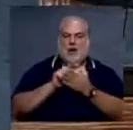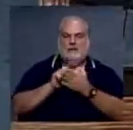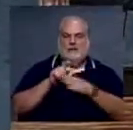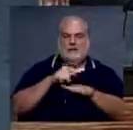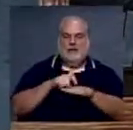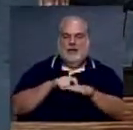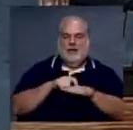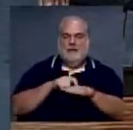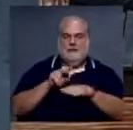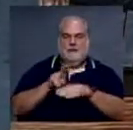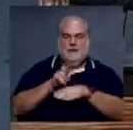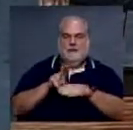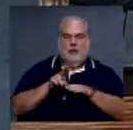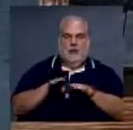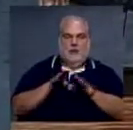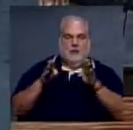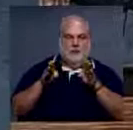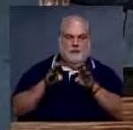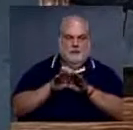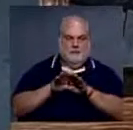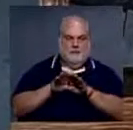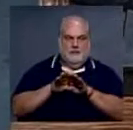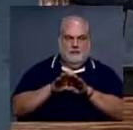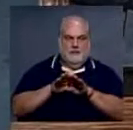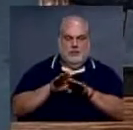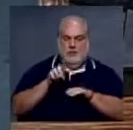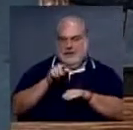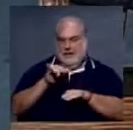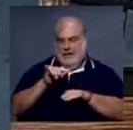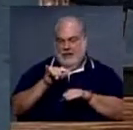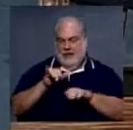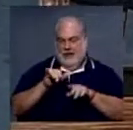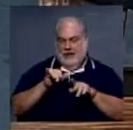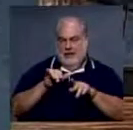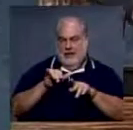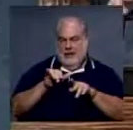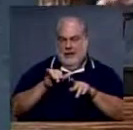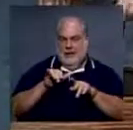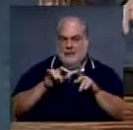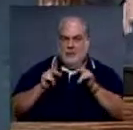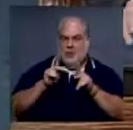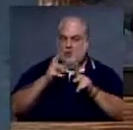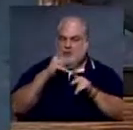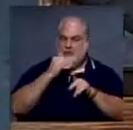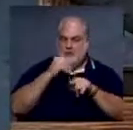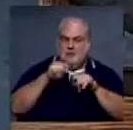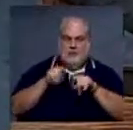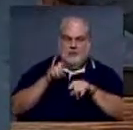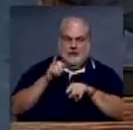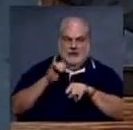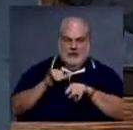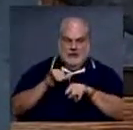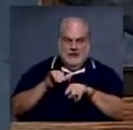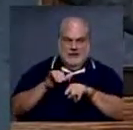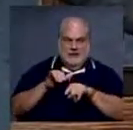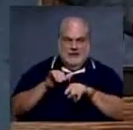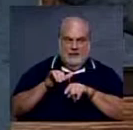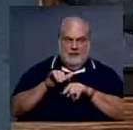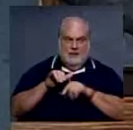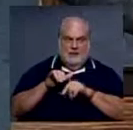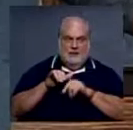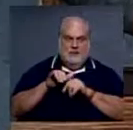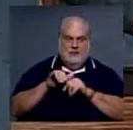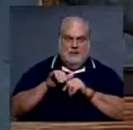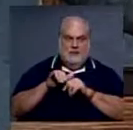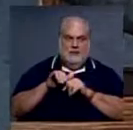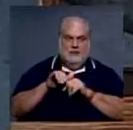times that it can be open? Because again, there are day sleepers down there. Just because you're talking about at night, and